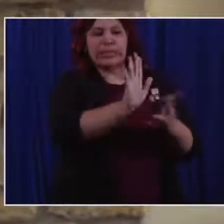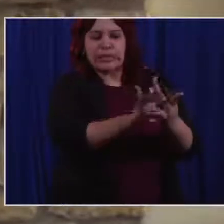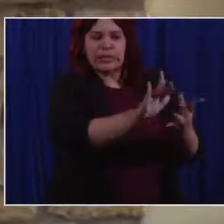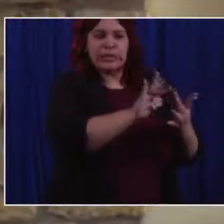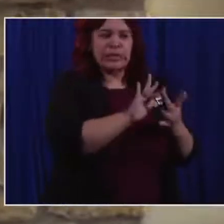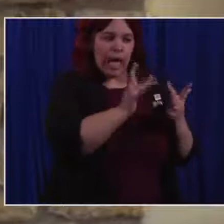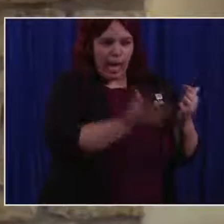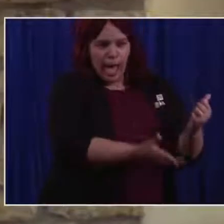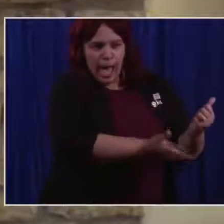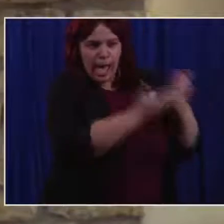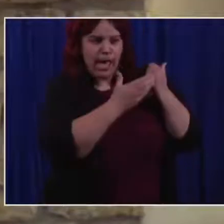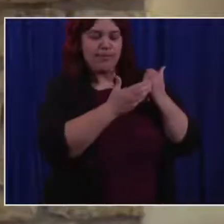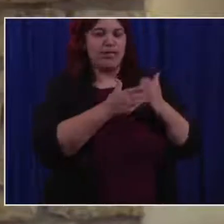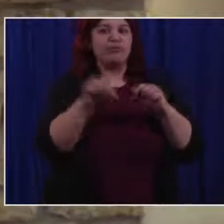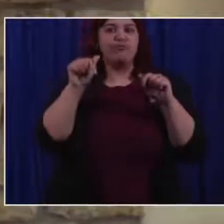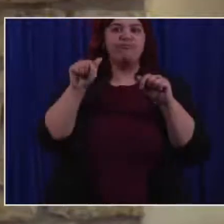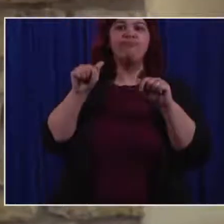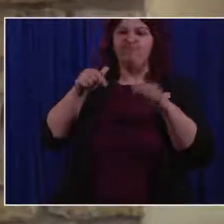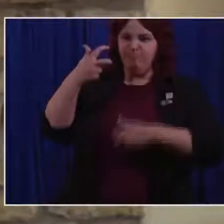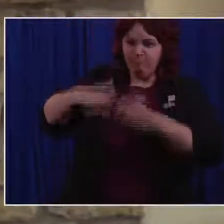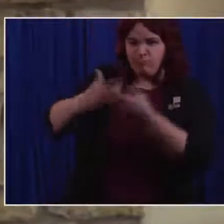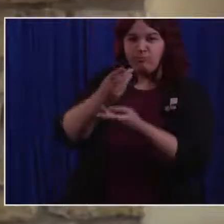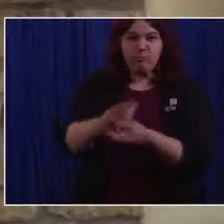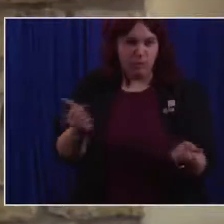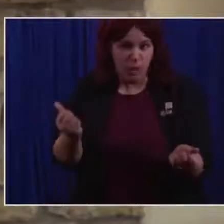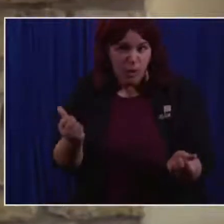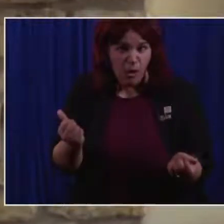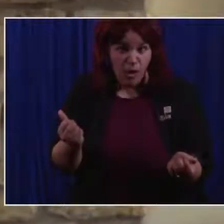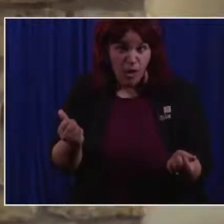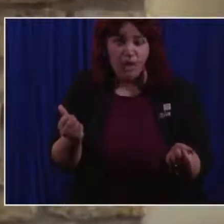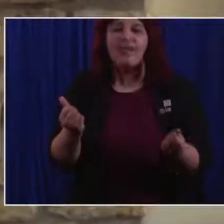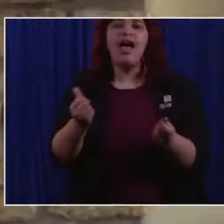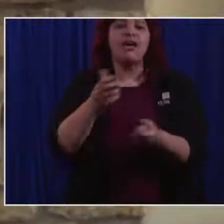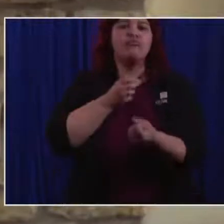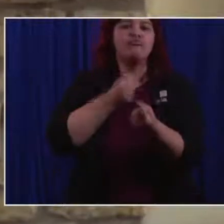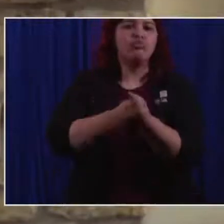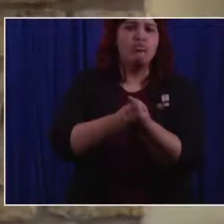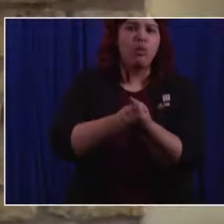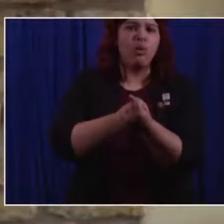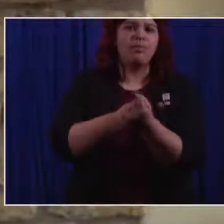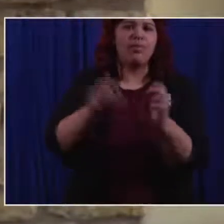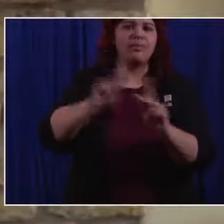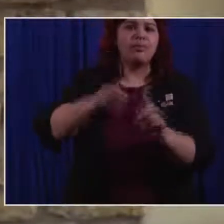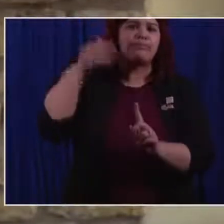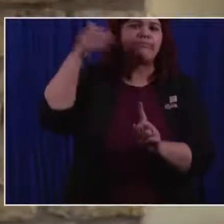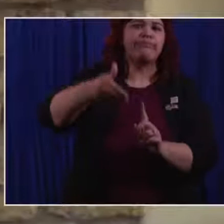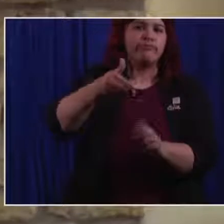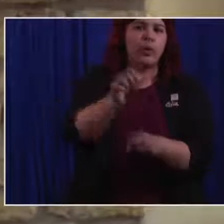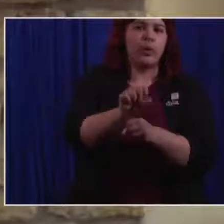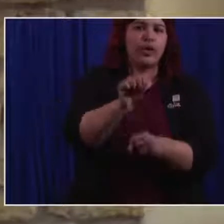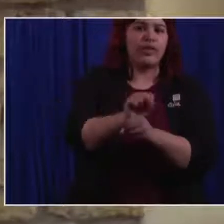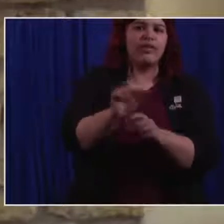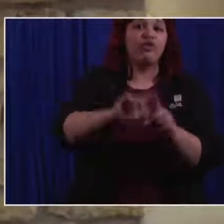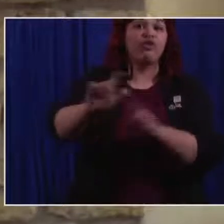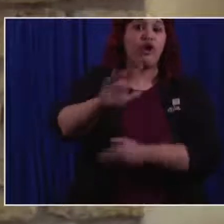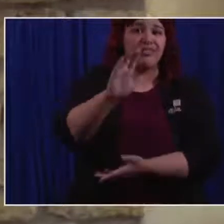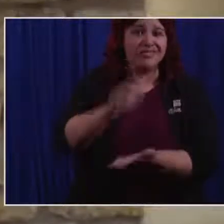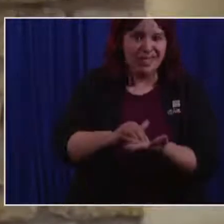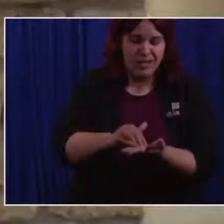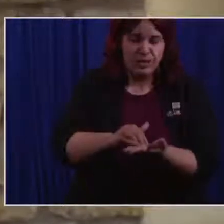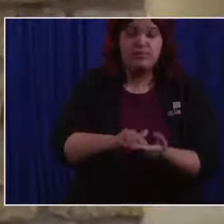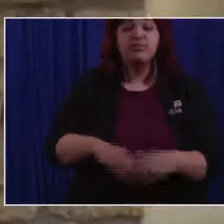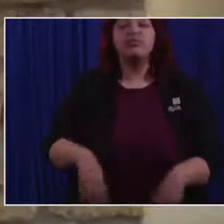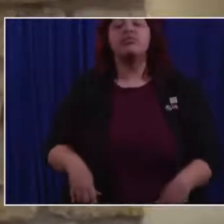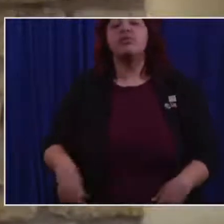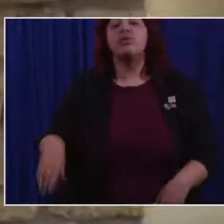the fraud prevention and the call center, to work with both of these. The Ohio Department of Jobs and Family Services